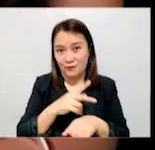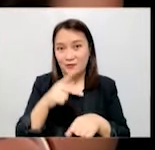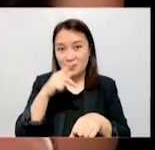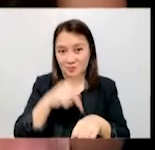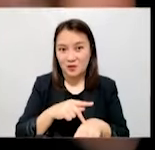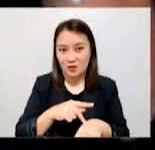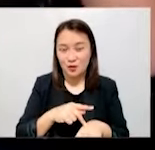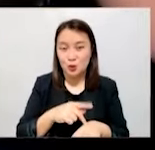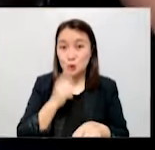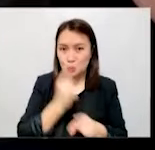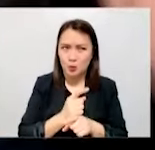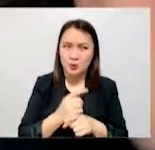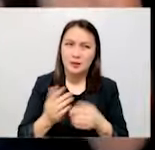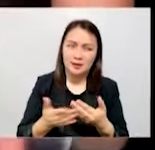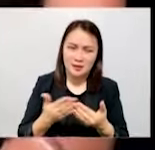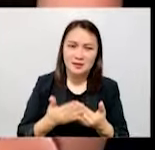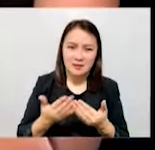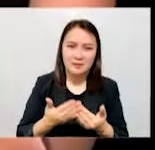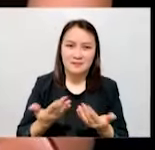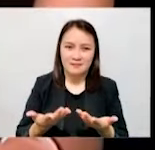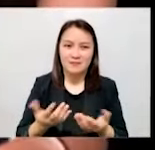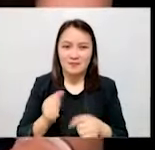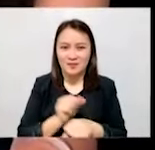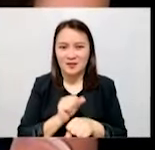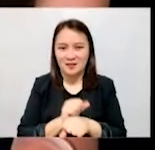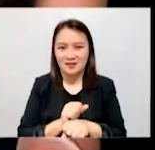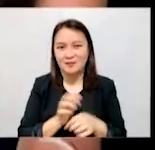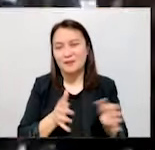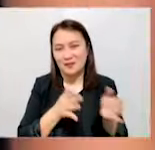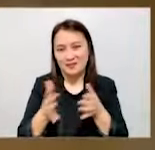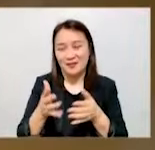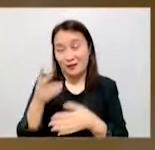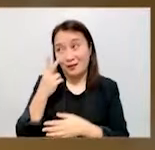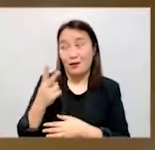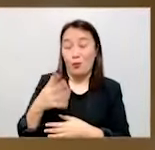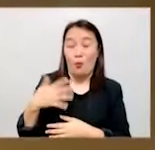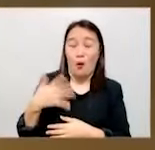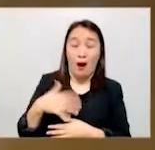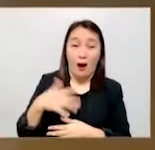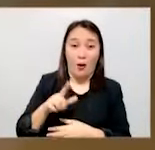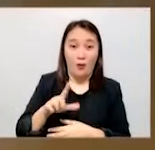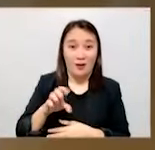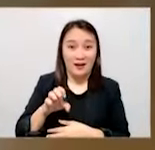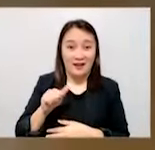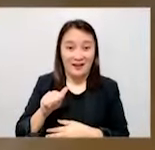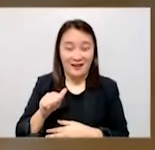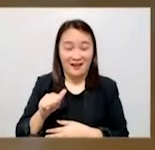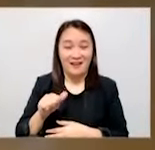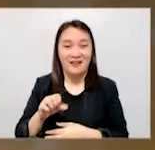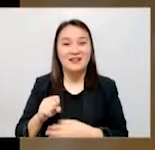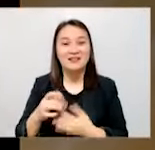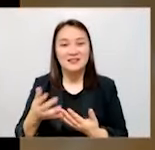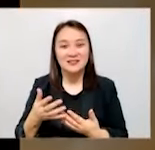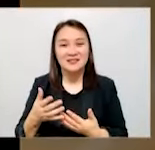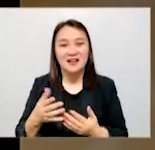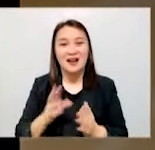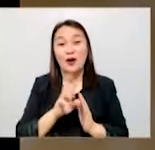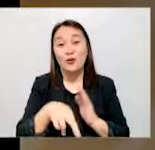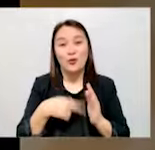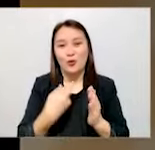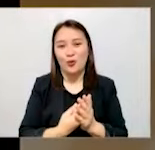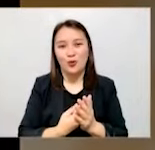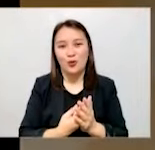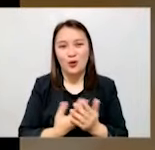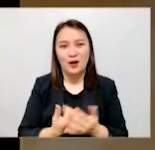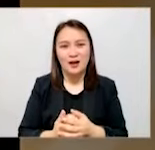easy when, of course, I'm playing alongside Lea Salonga. Pinakilala na rin this season ang karakter ni Here Lies Love Alum